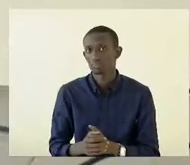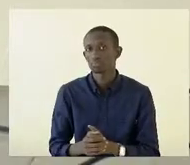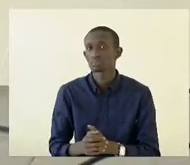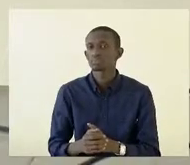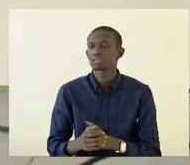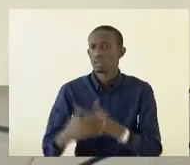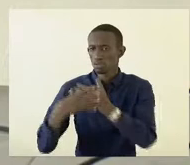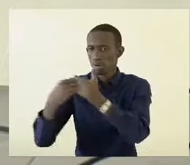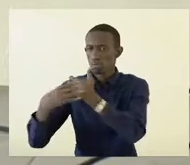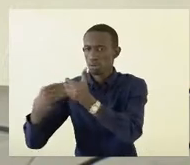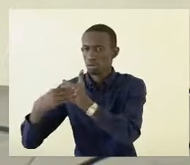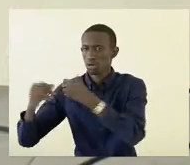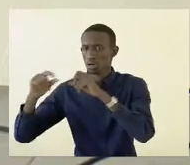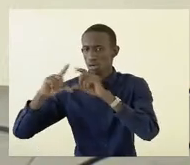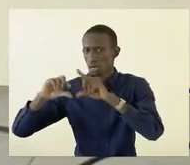the way it appears.